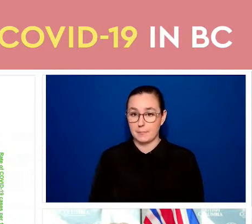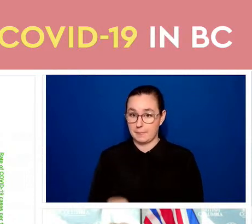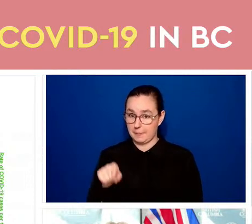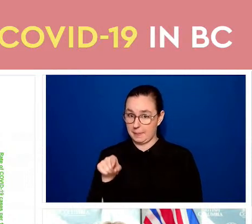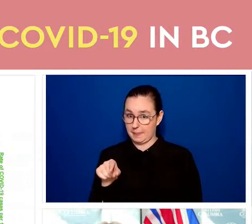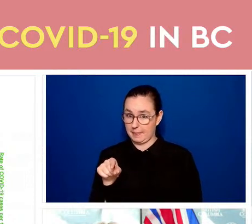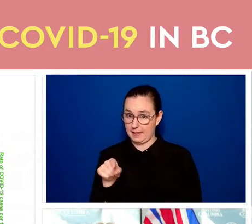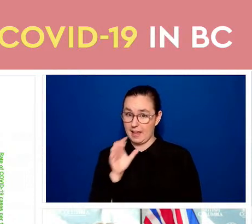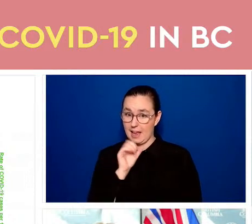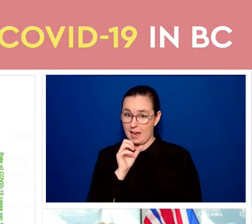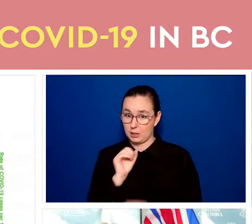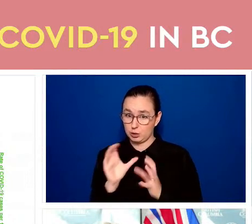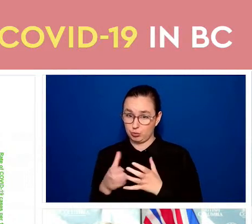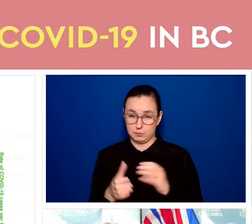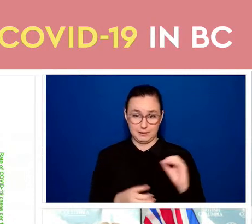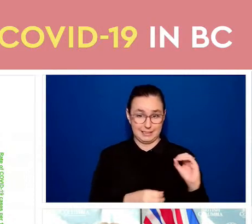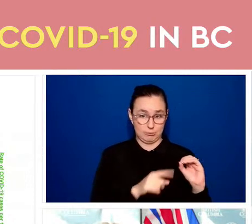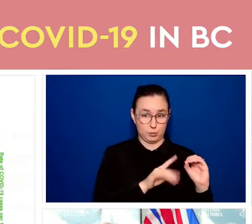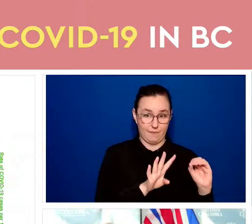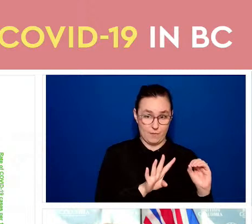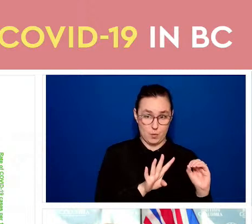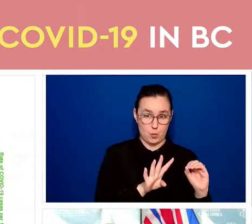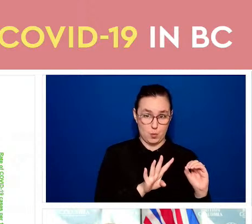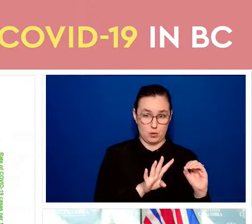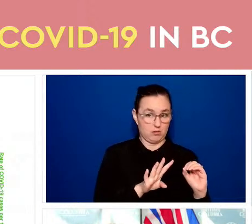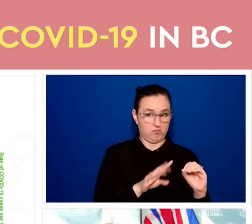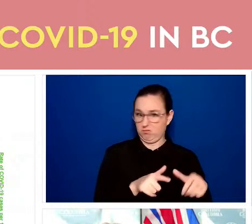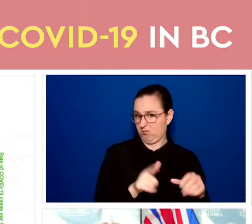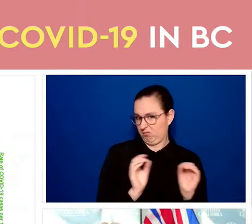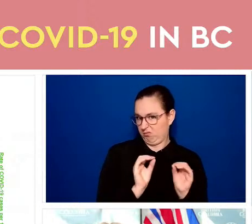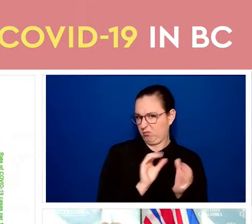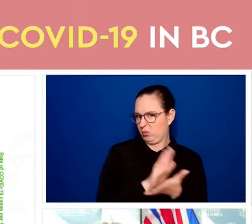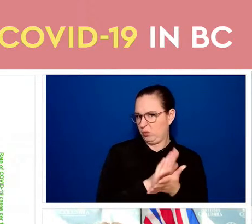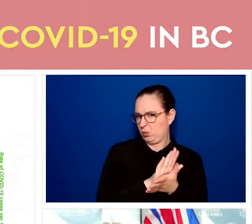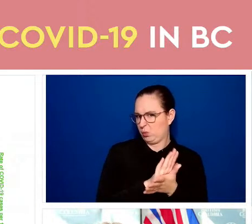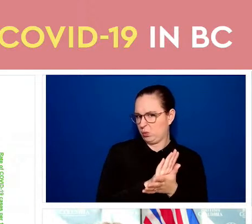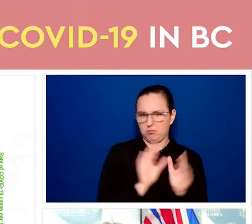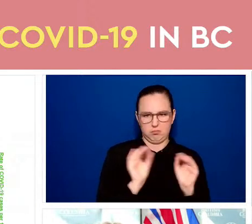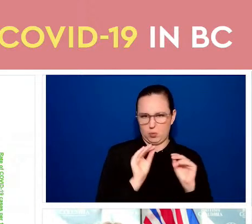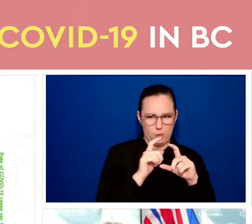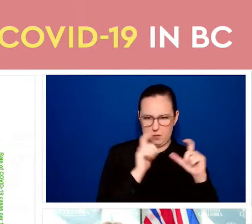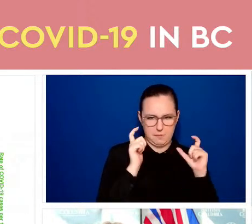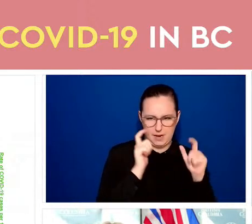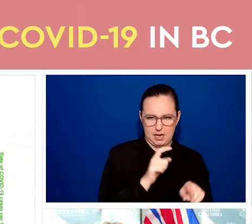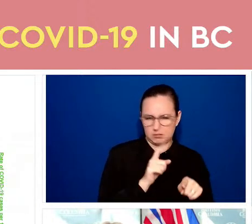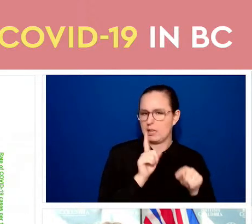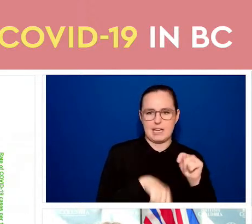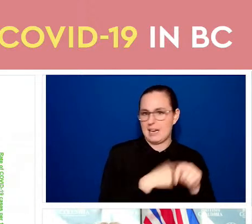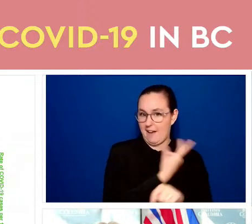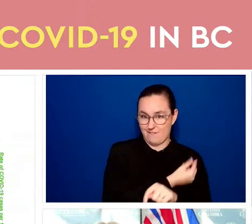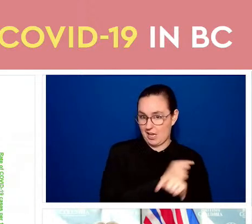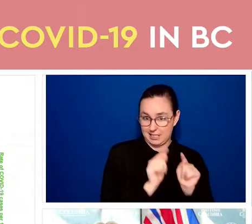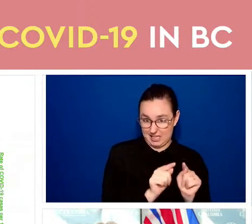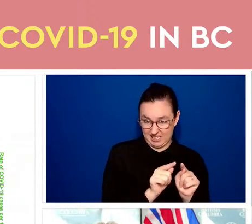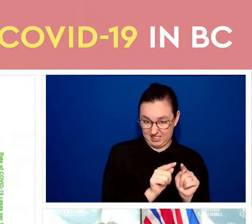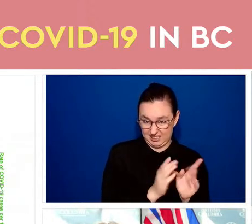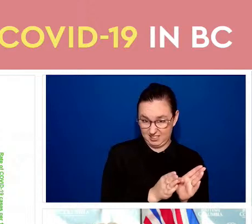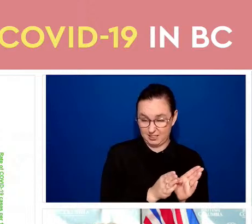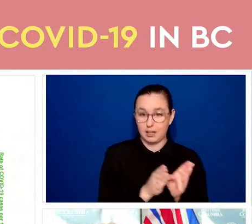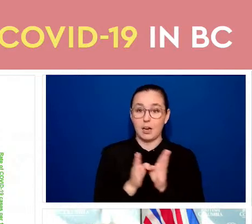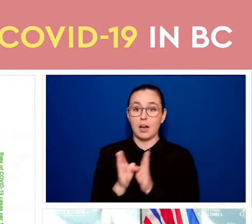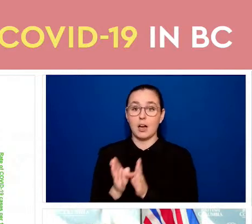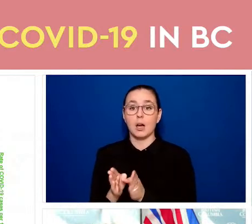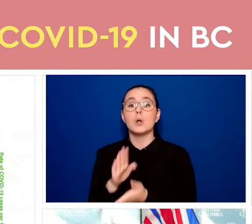to 4, and those are the children who are not in school, who don't wear masks and are not eligible for vaccination. Then we have the school-age